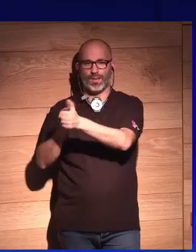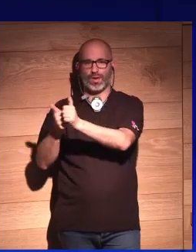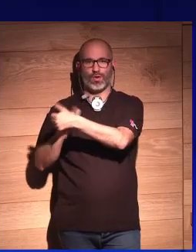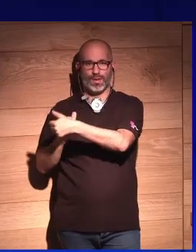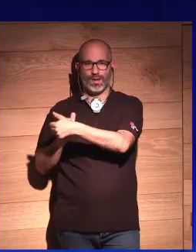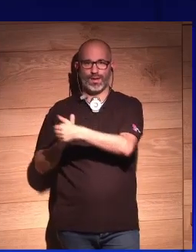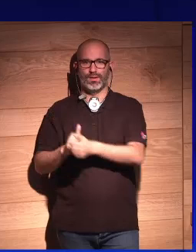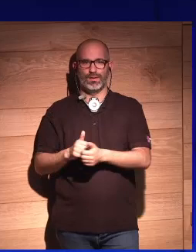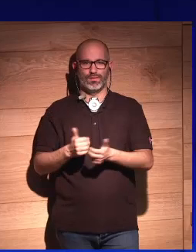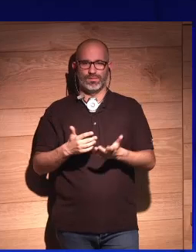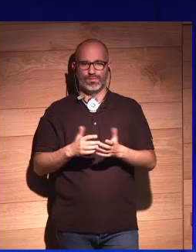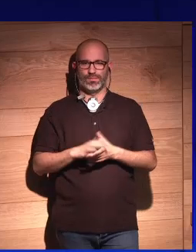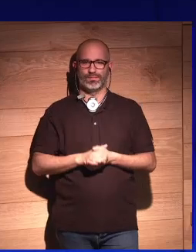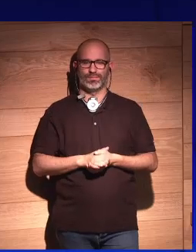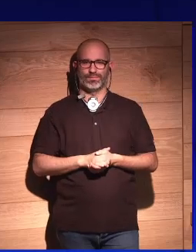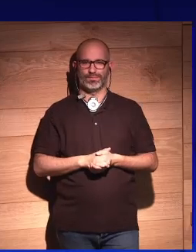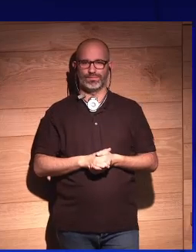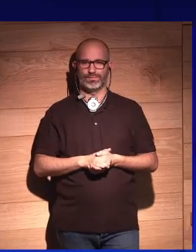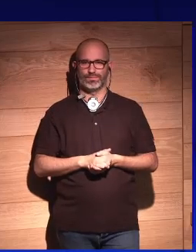doing, that type of thing.